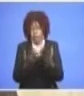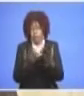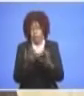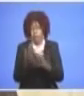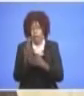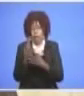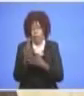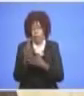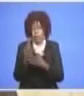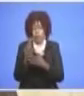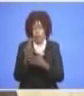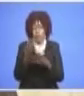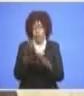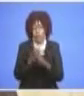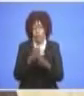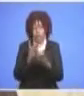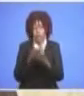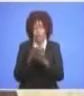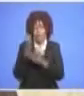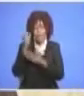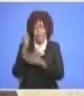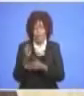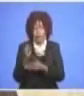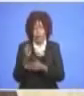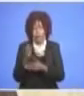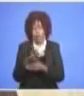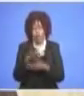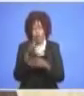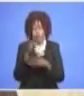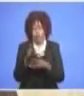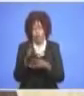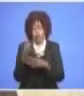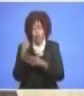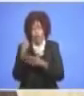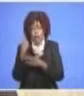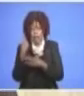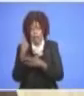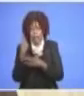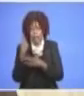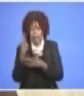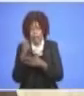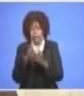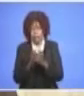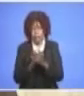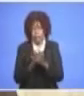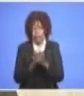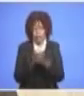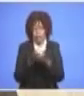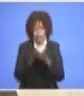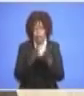sound. And so you have to understand what it is to go to the burn of life. I want you to write down the word burn.